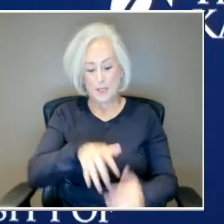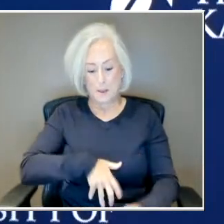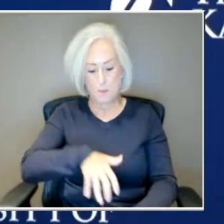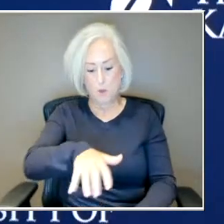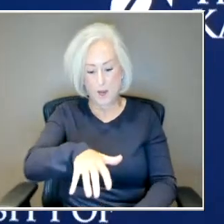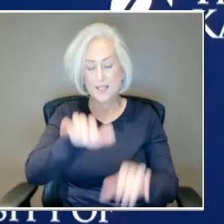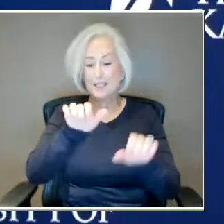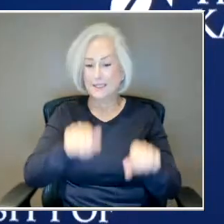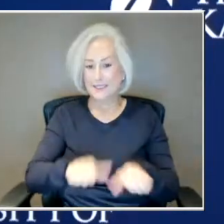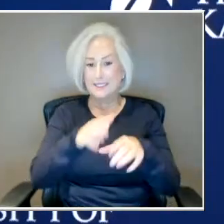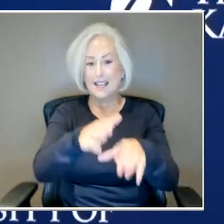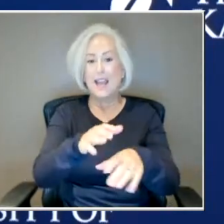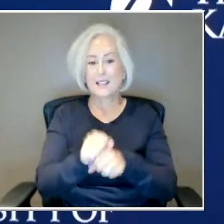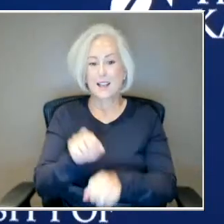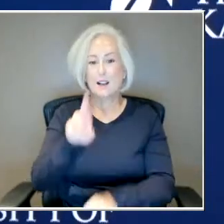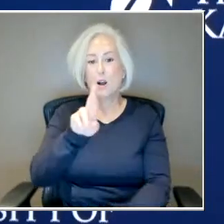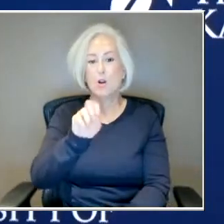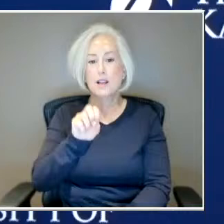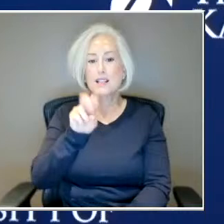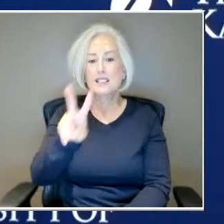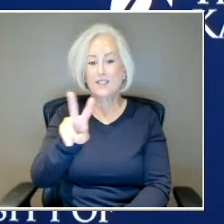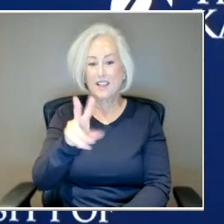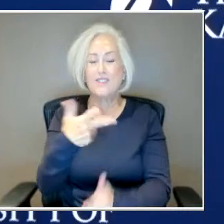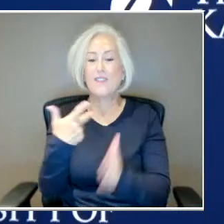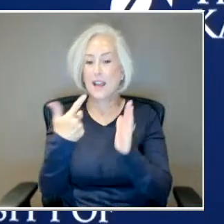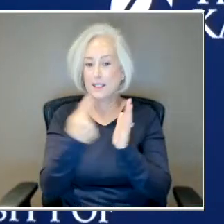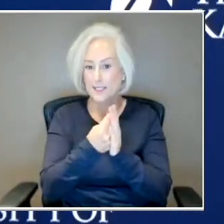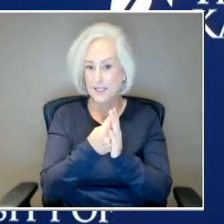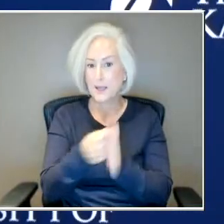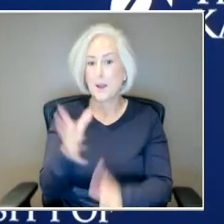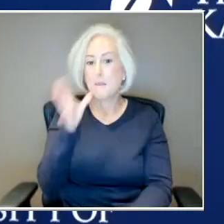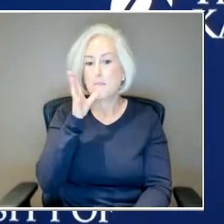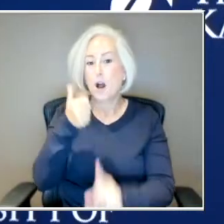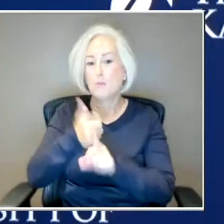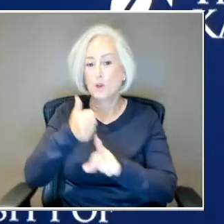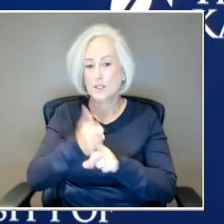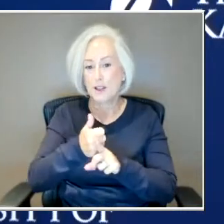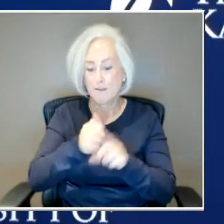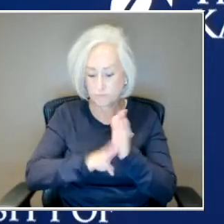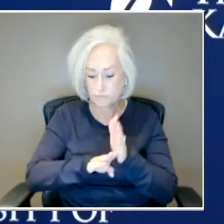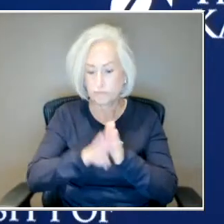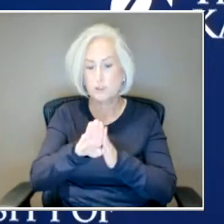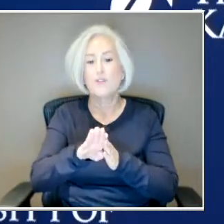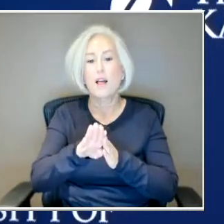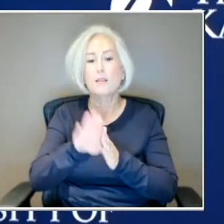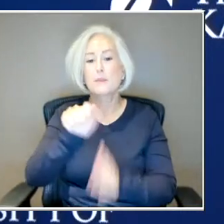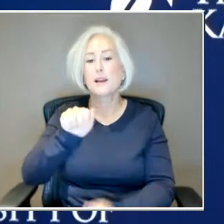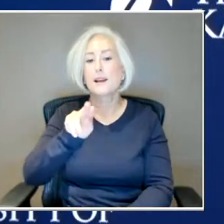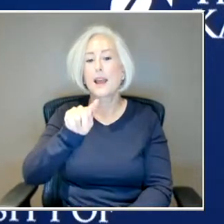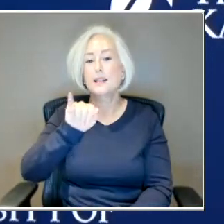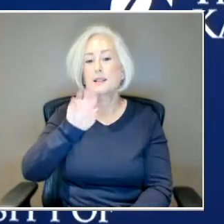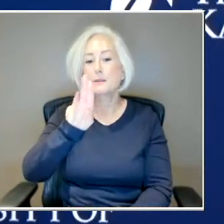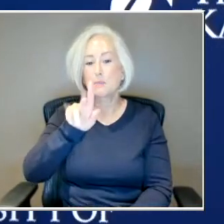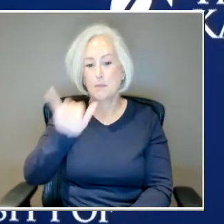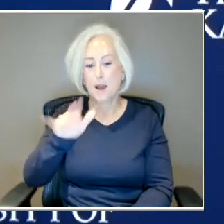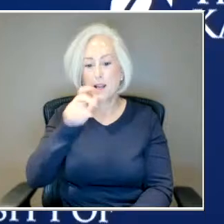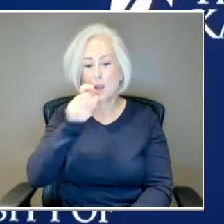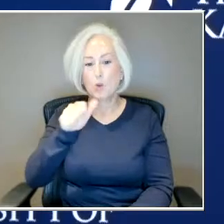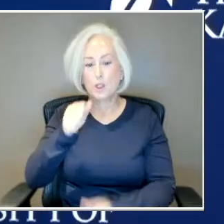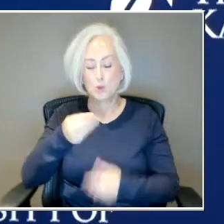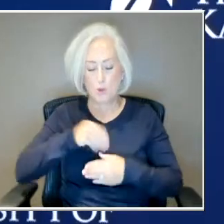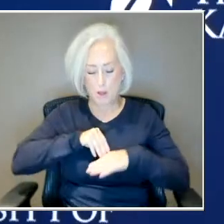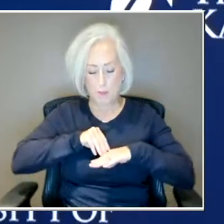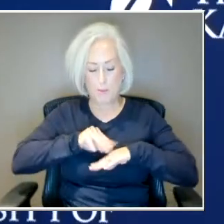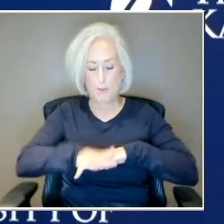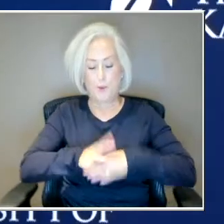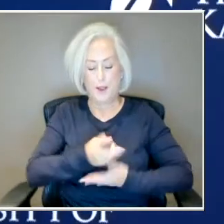the RSV vaccine. Mom will develop antibodies. Those antibodies will transmit or transfer to the